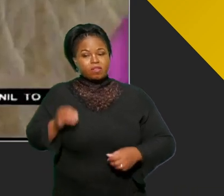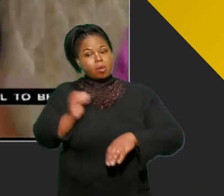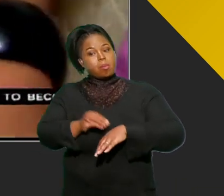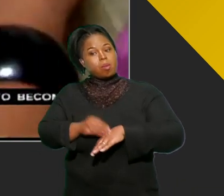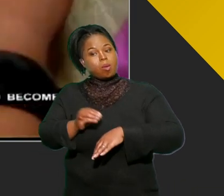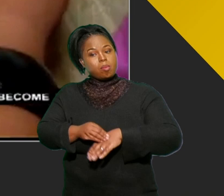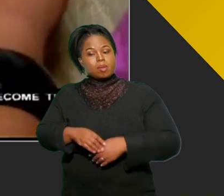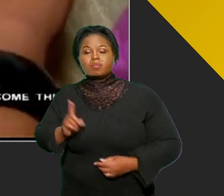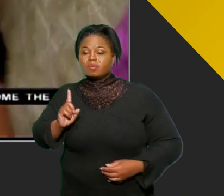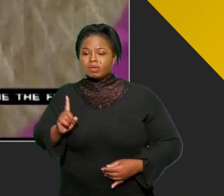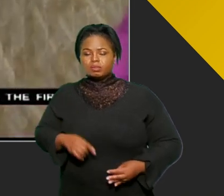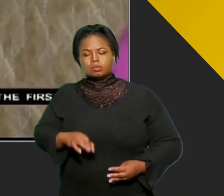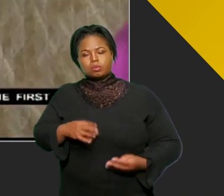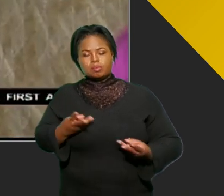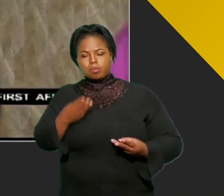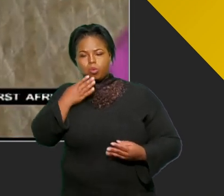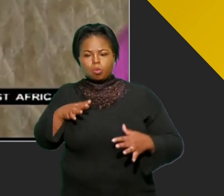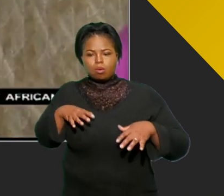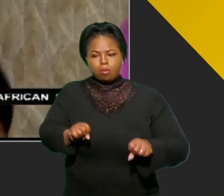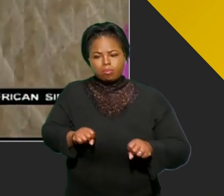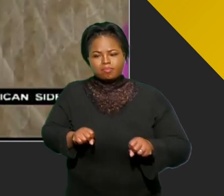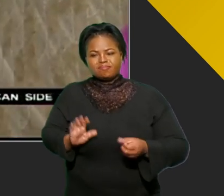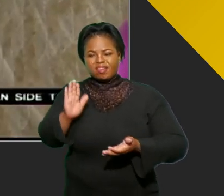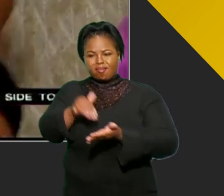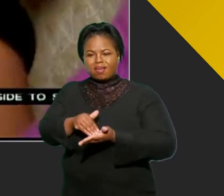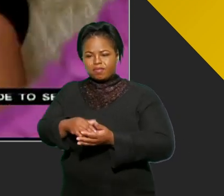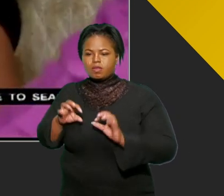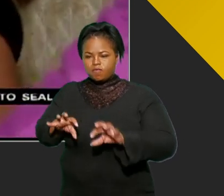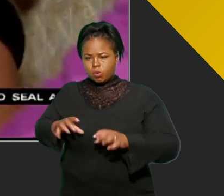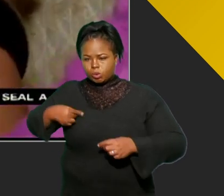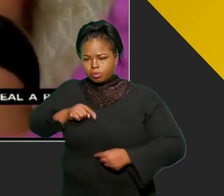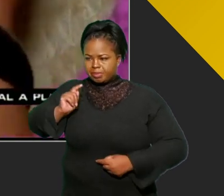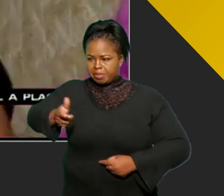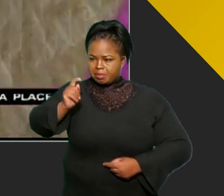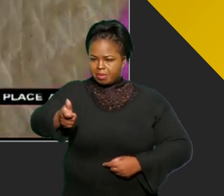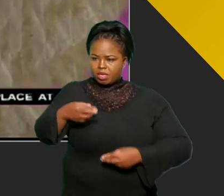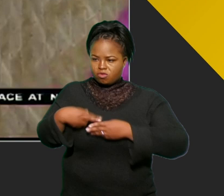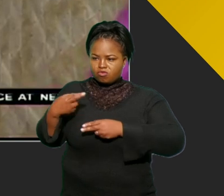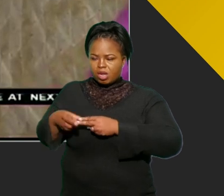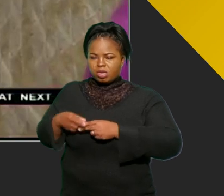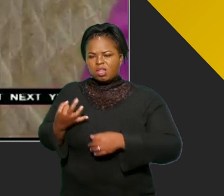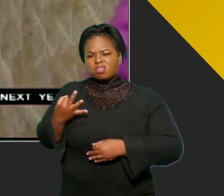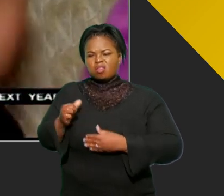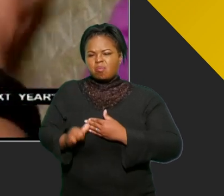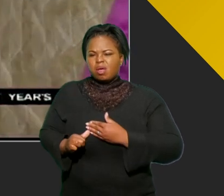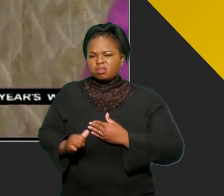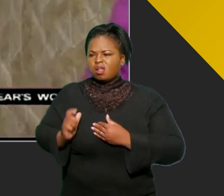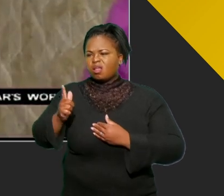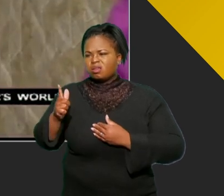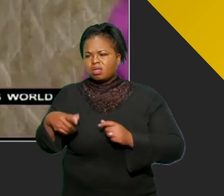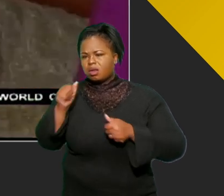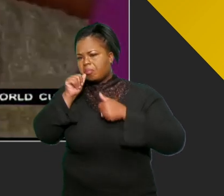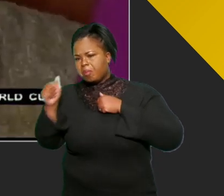terror. The problem is hijackers. They come and force us to pay rent. After 3 months, they give us a run for